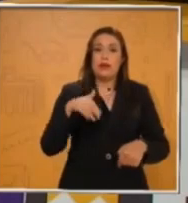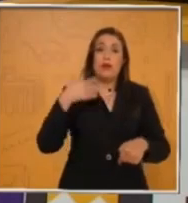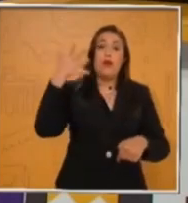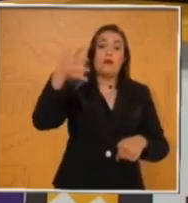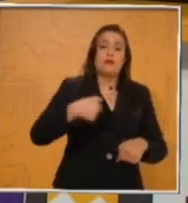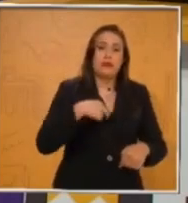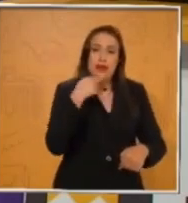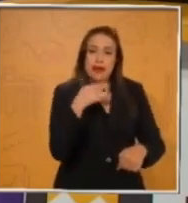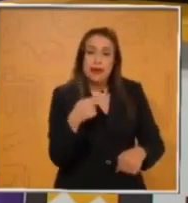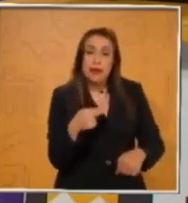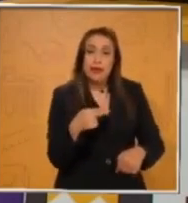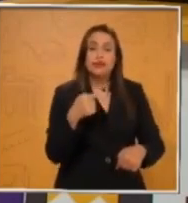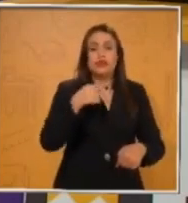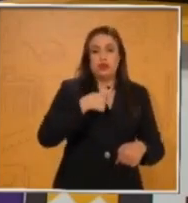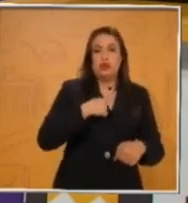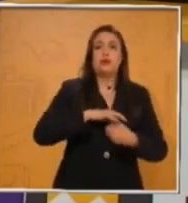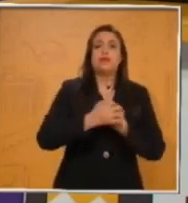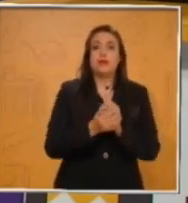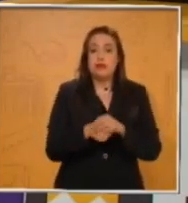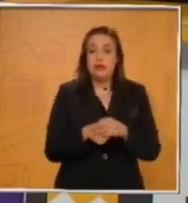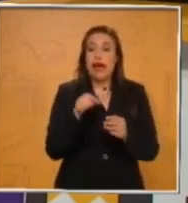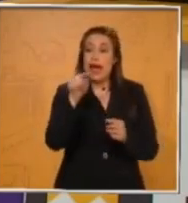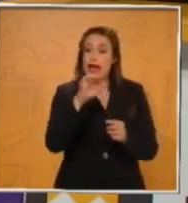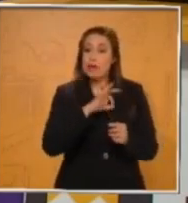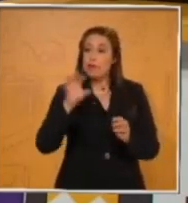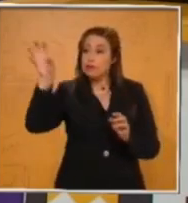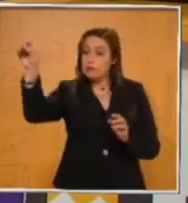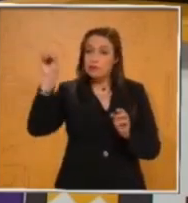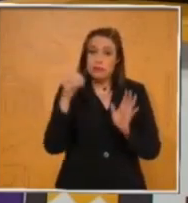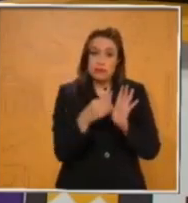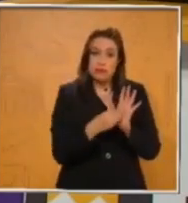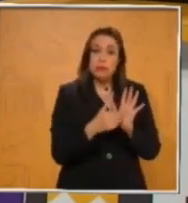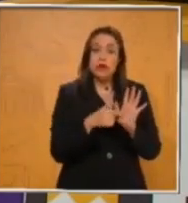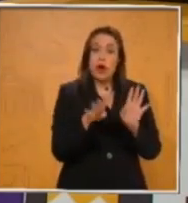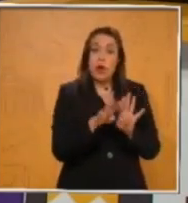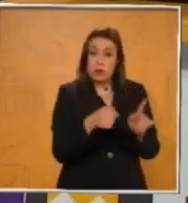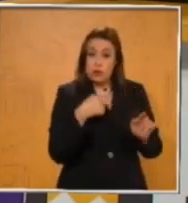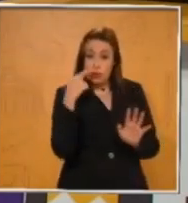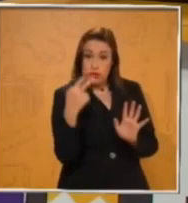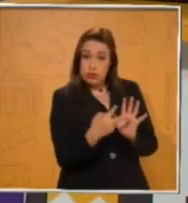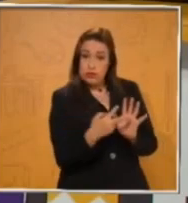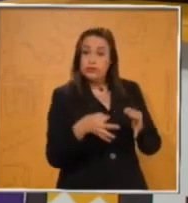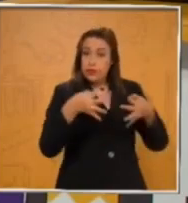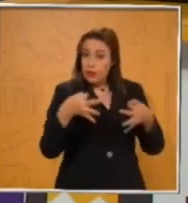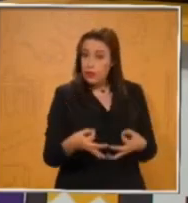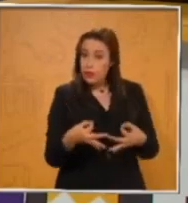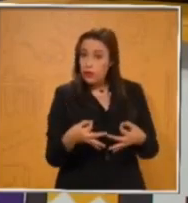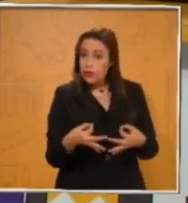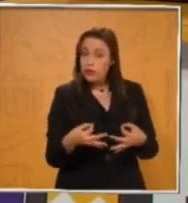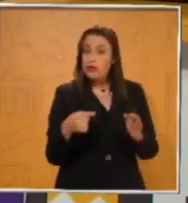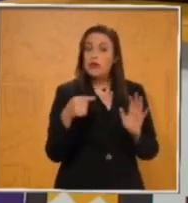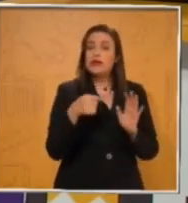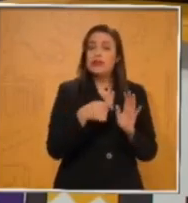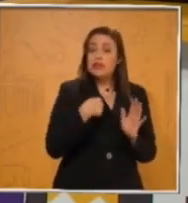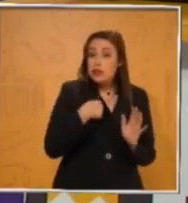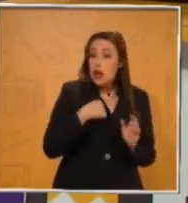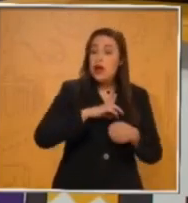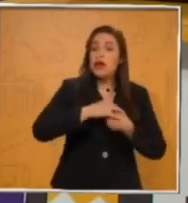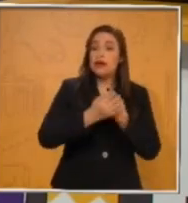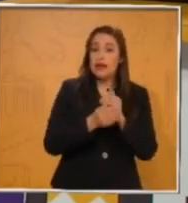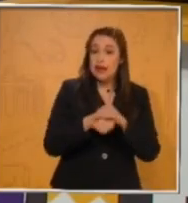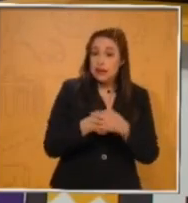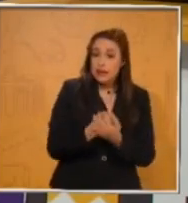wash, including adding the ed, as you can see it in red, I wash my